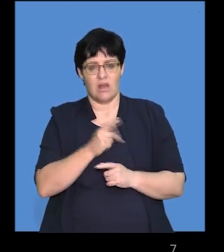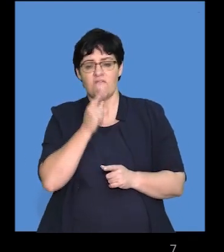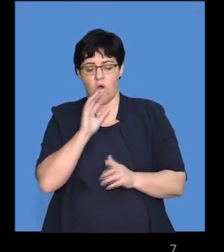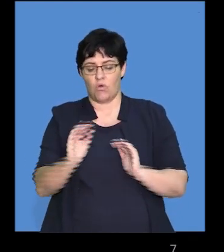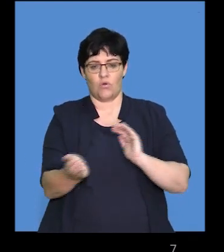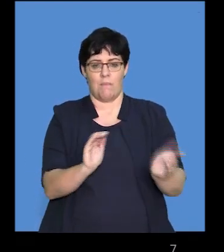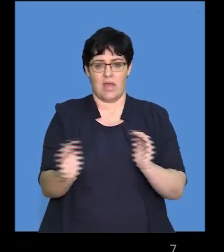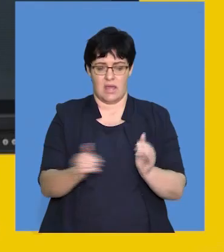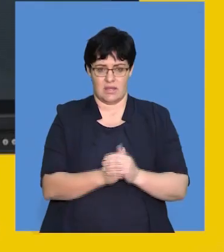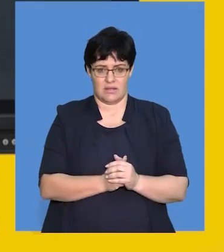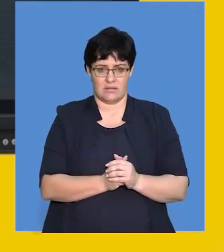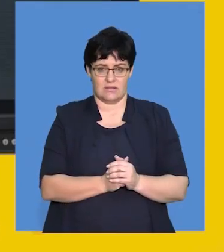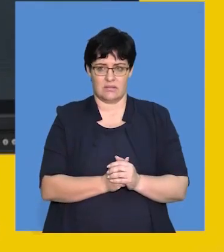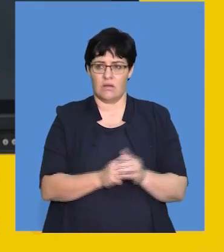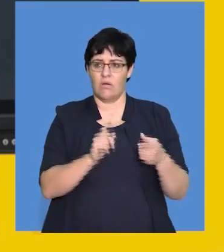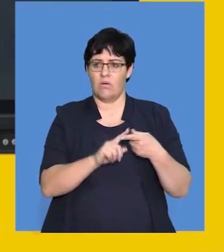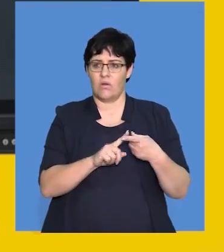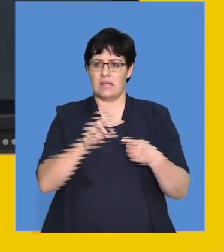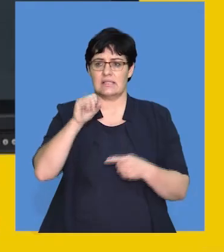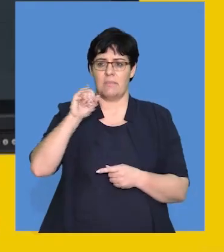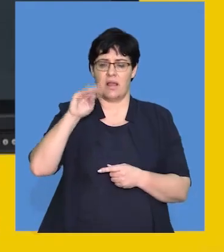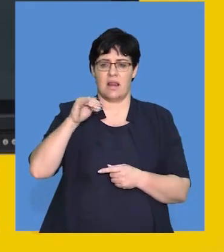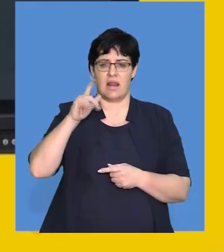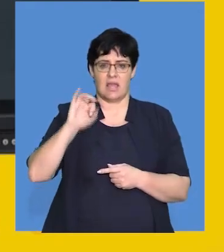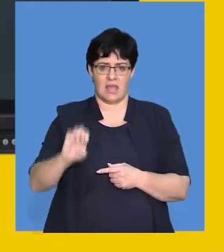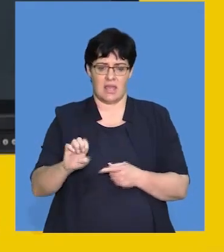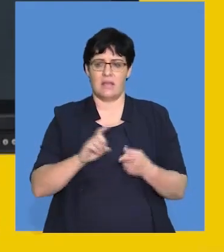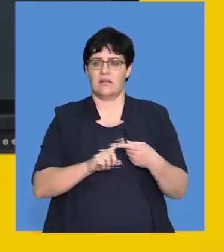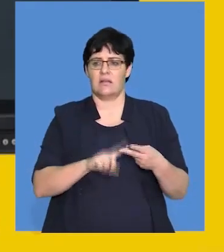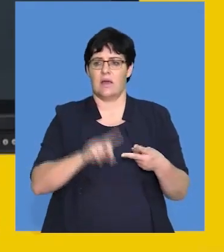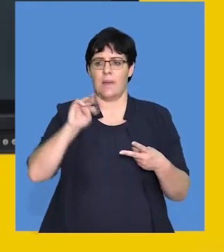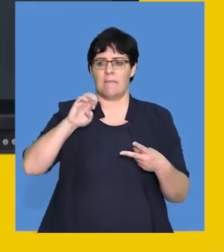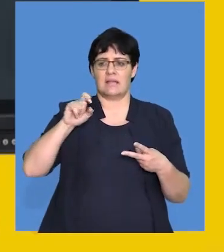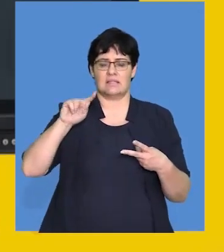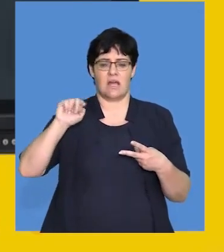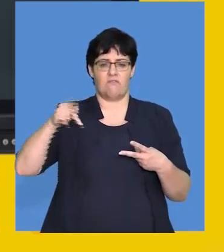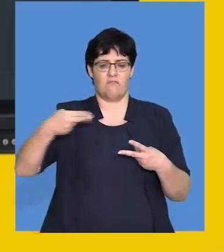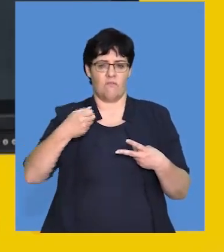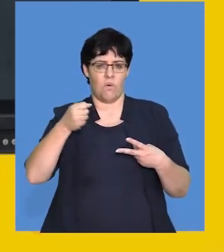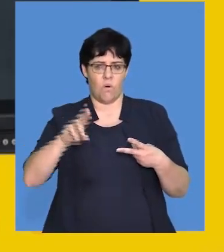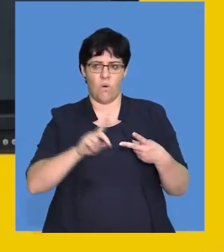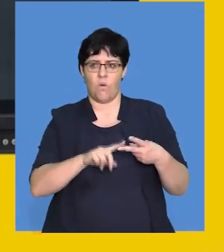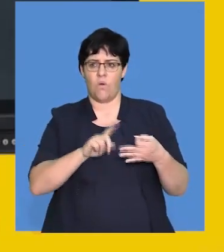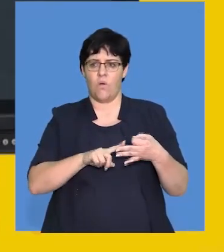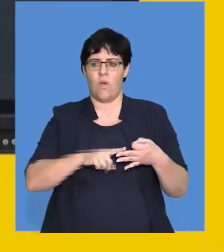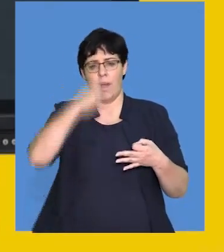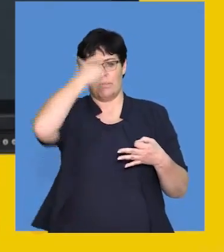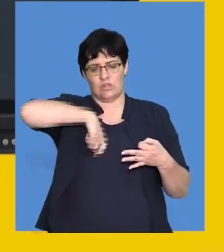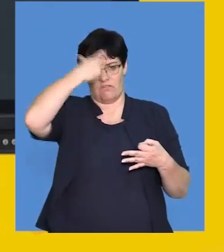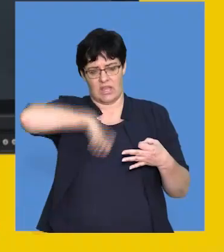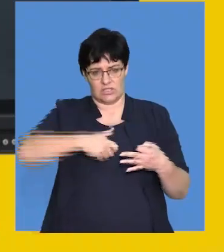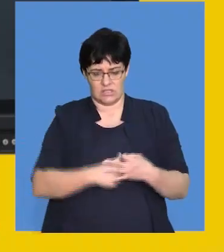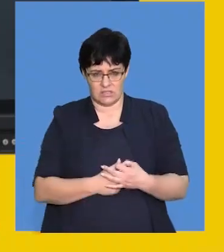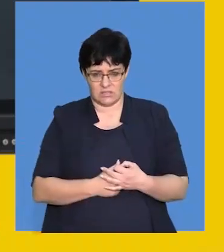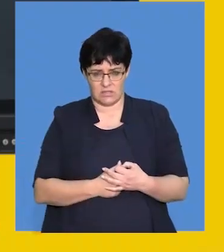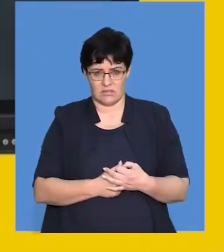about comparison. One is simile, one is metaphor, and the other is personification.